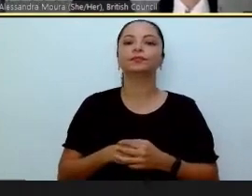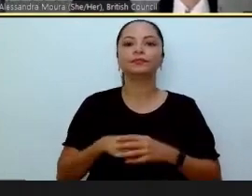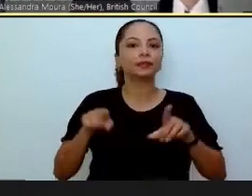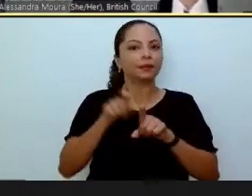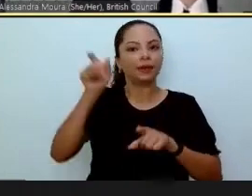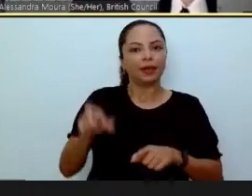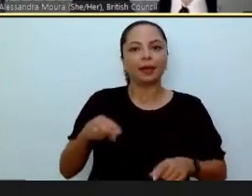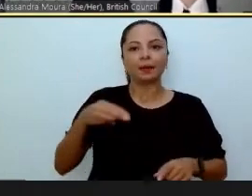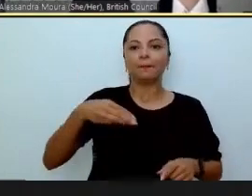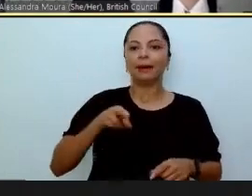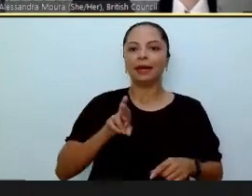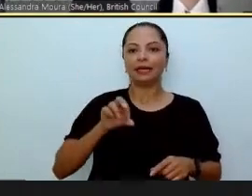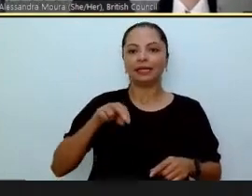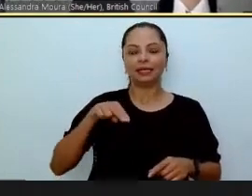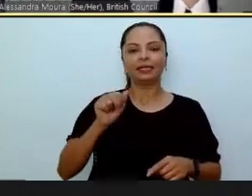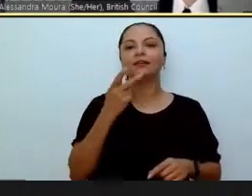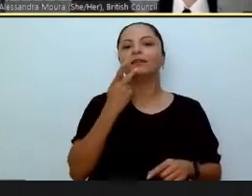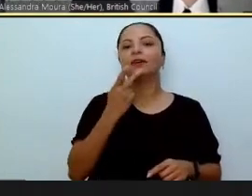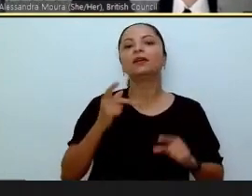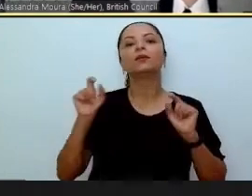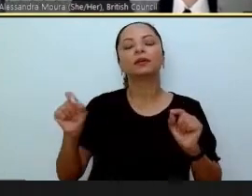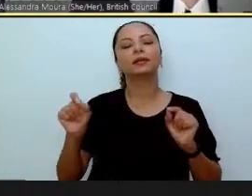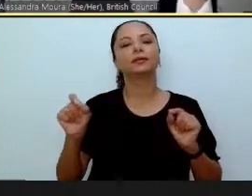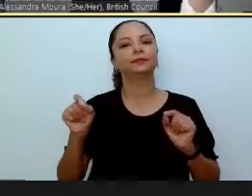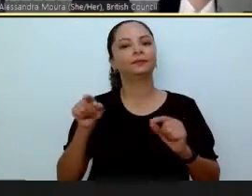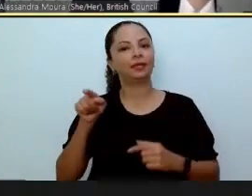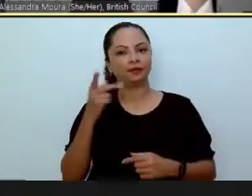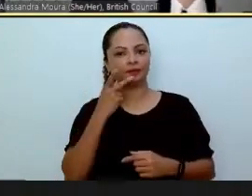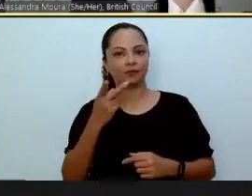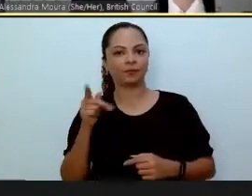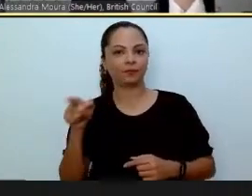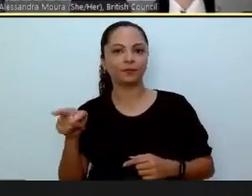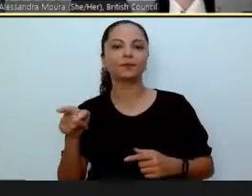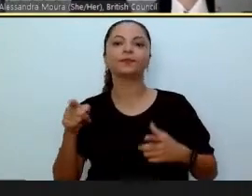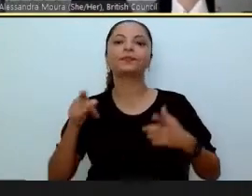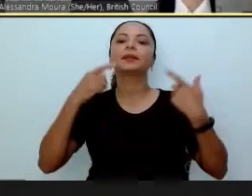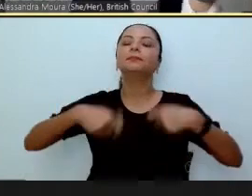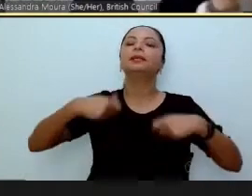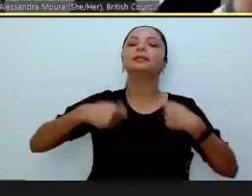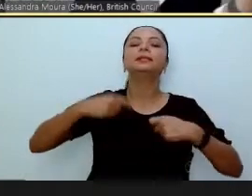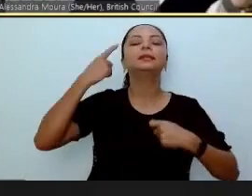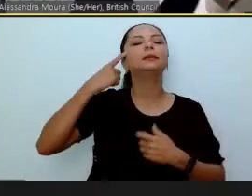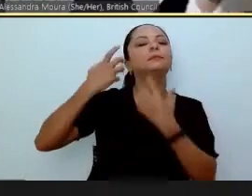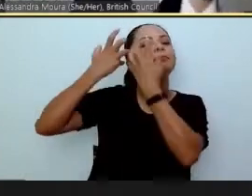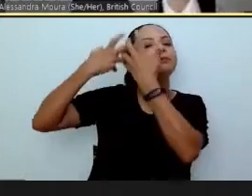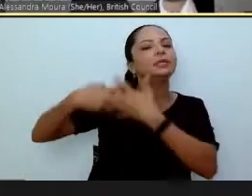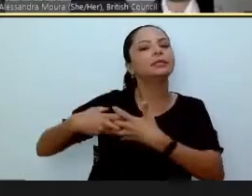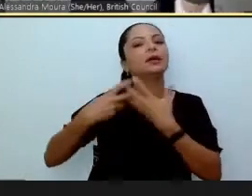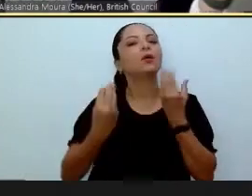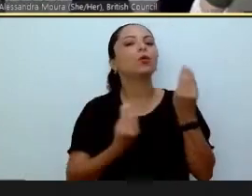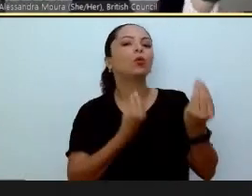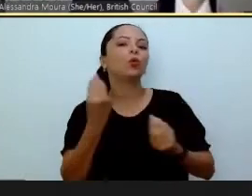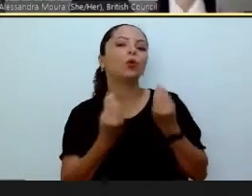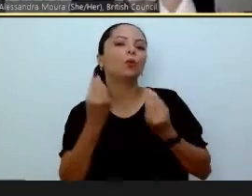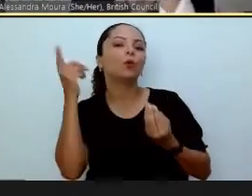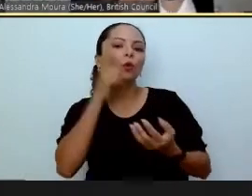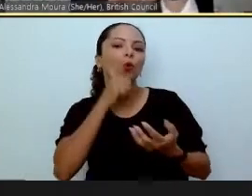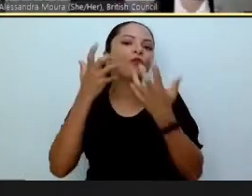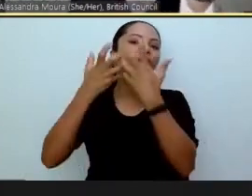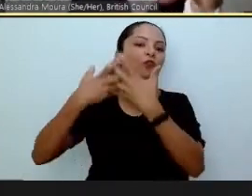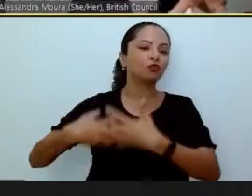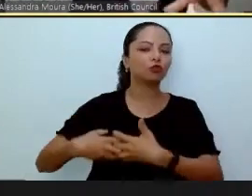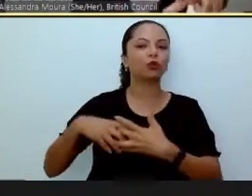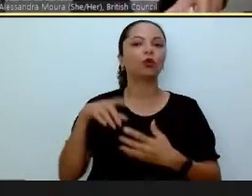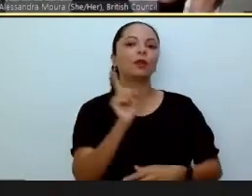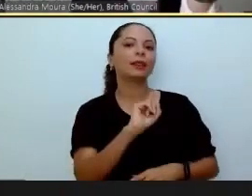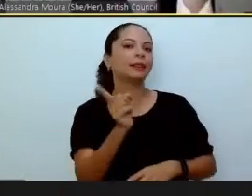we have to think what has worked and what has not worked, depending on very much on the